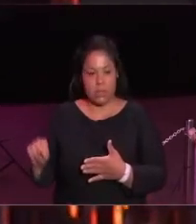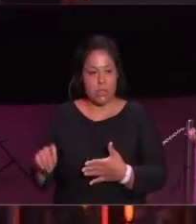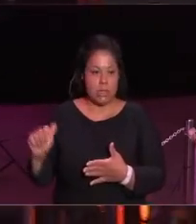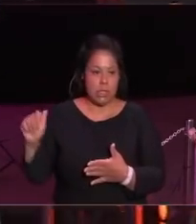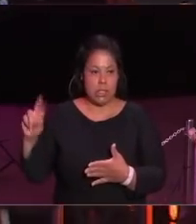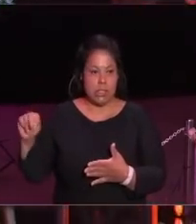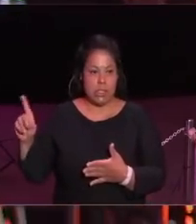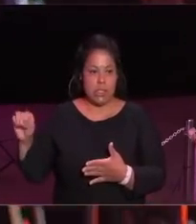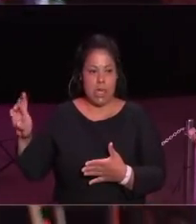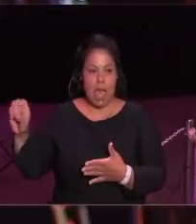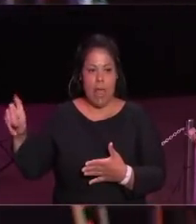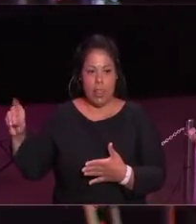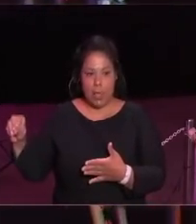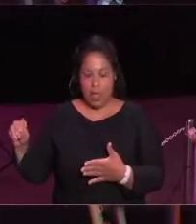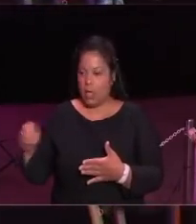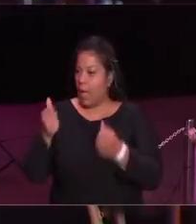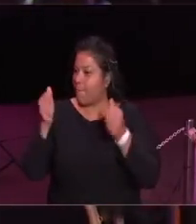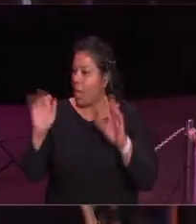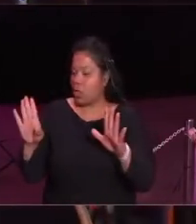$1,000. God bless you.